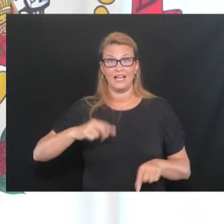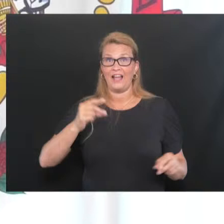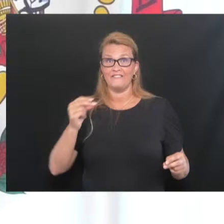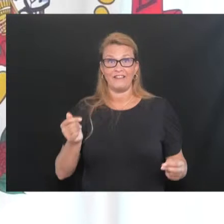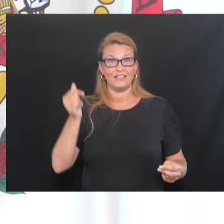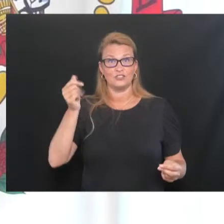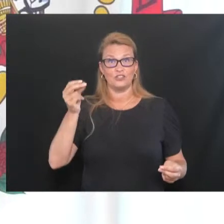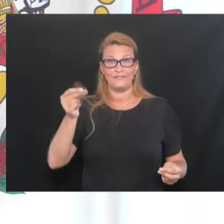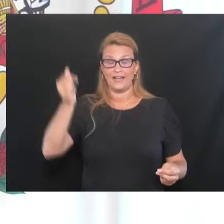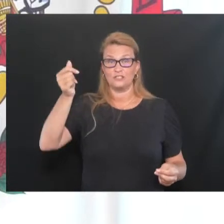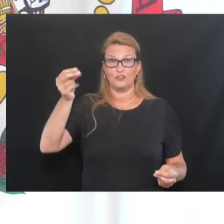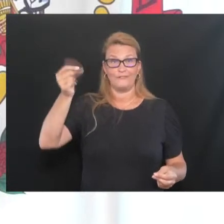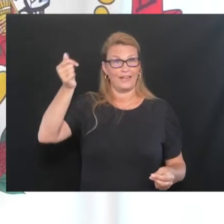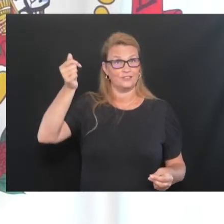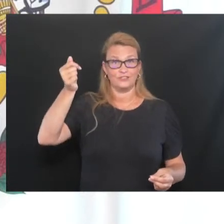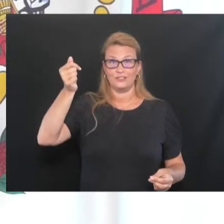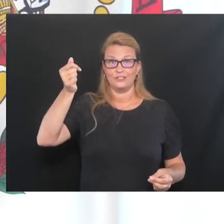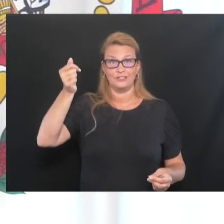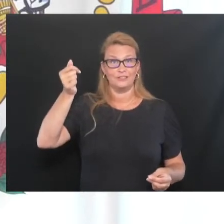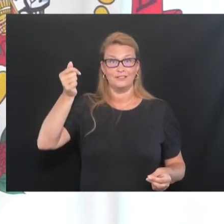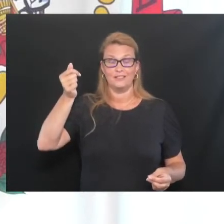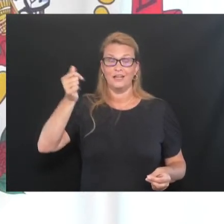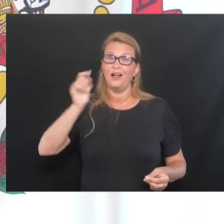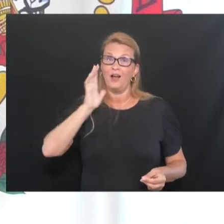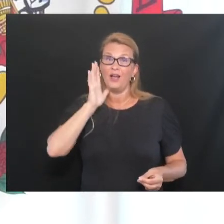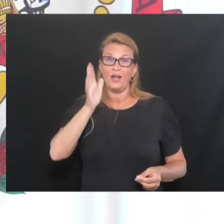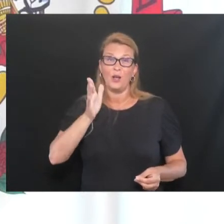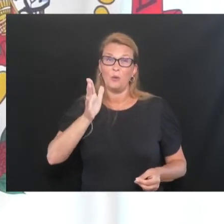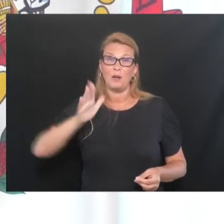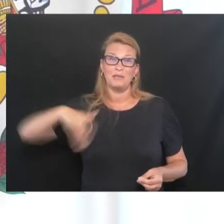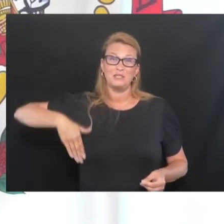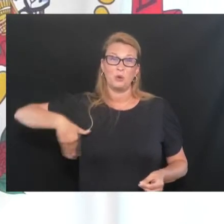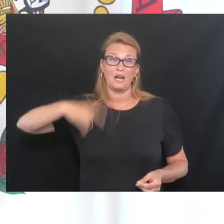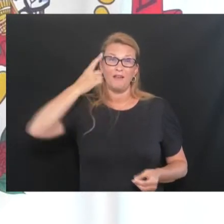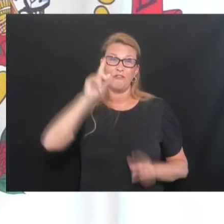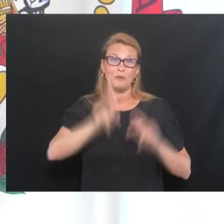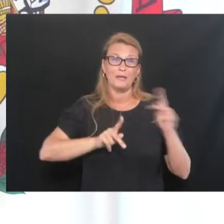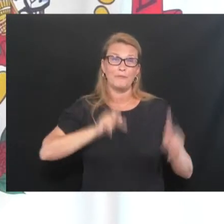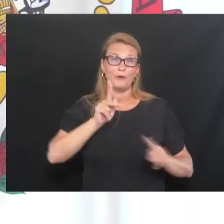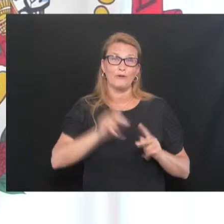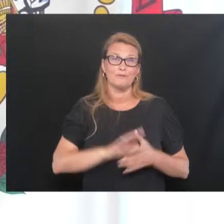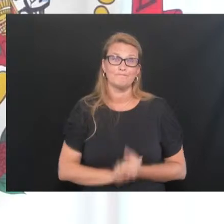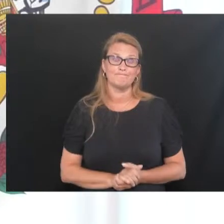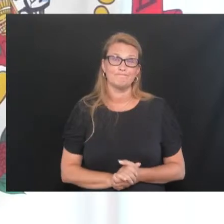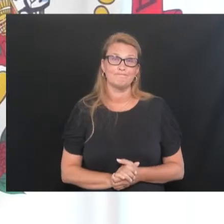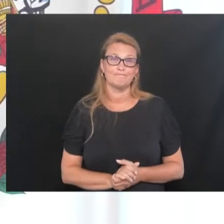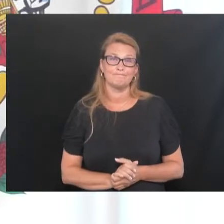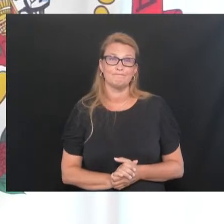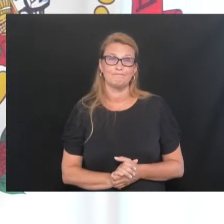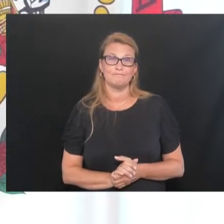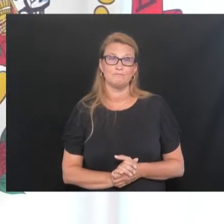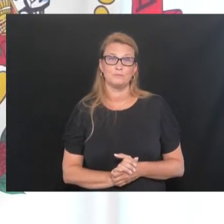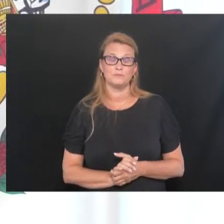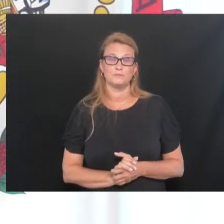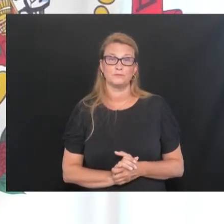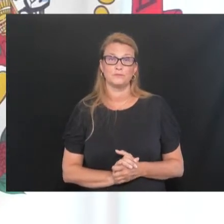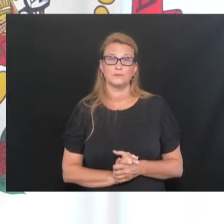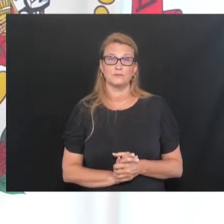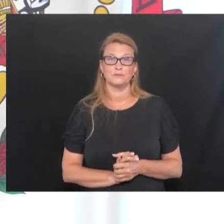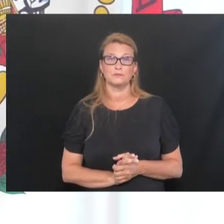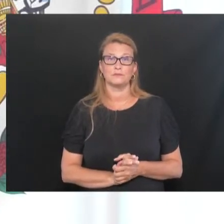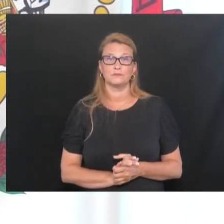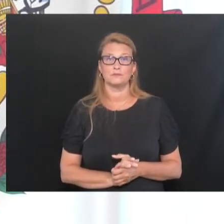faster and faster, it'll be too late for a lot of people that didn't get vaccinated. You know, and the